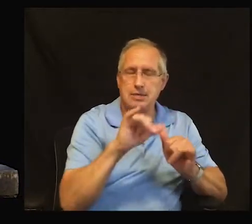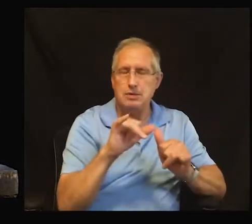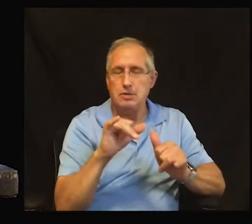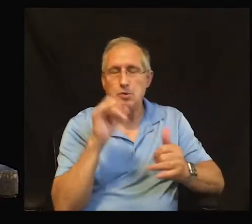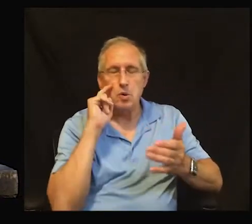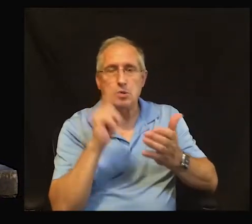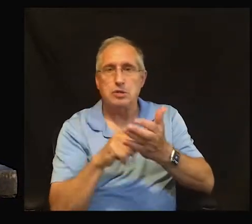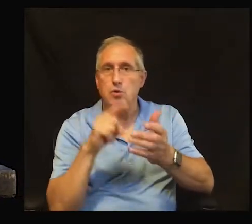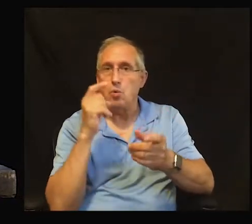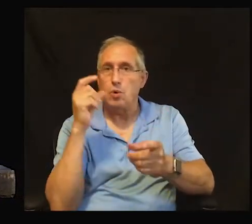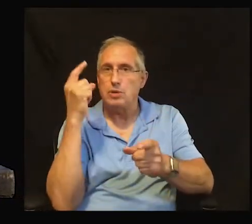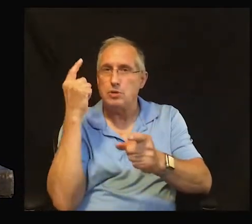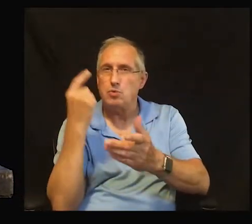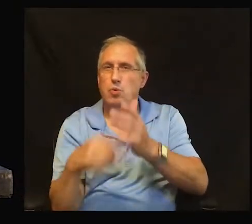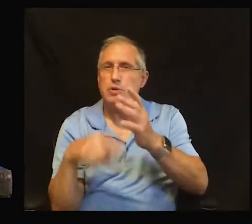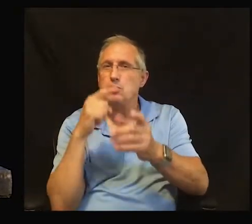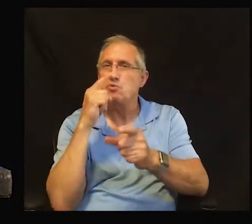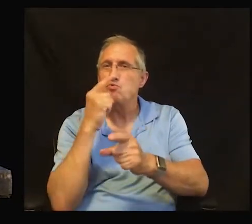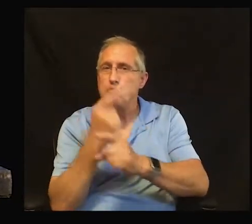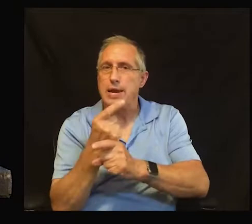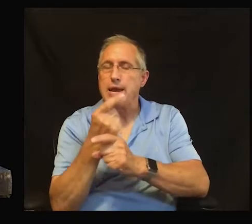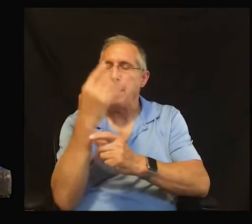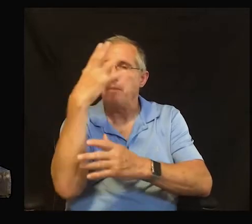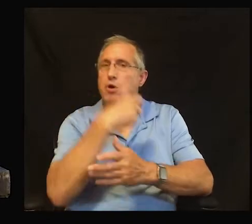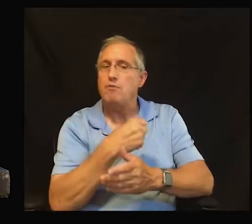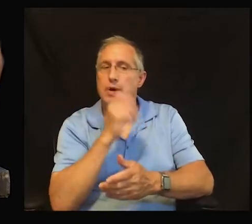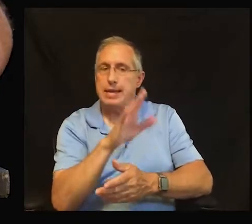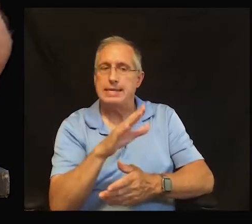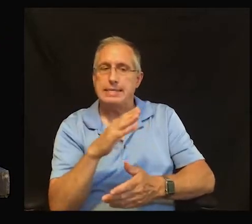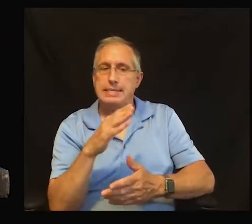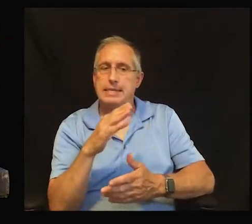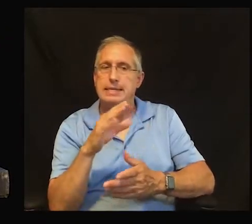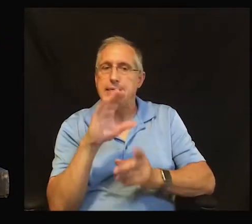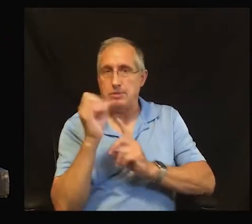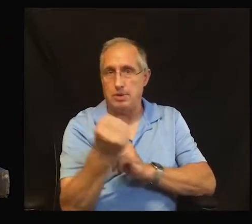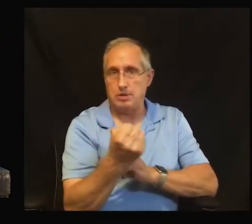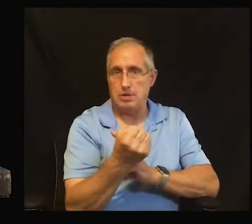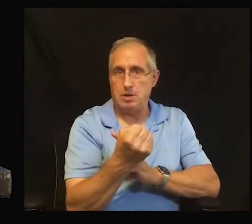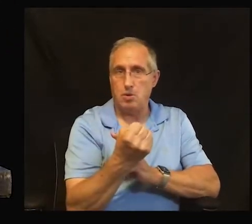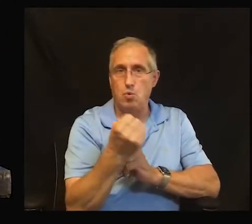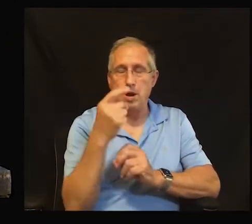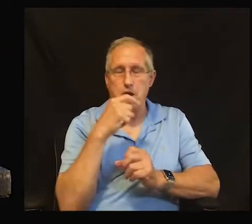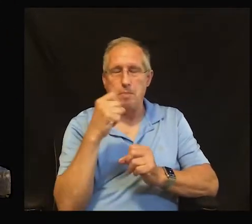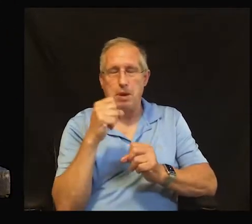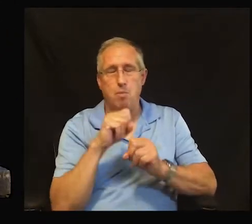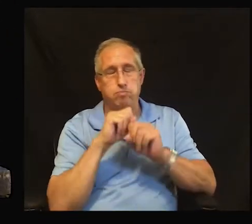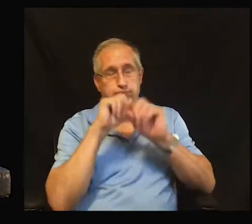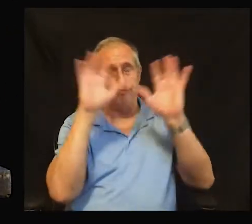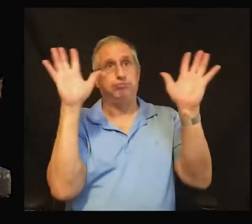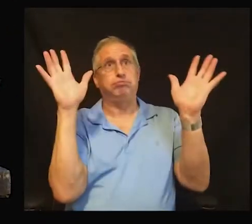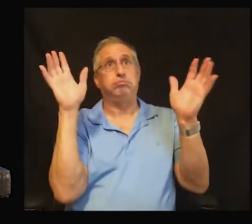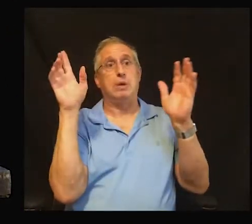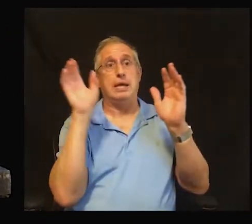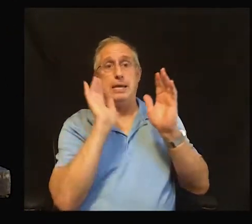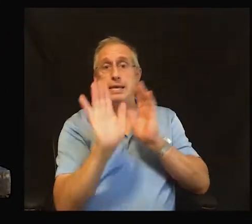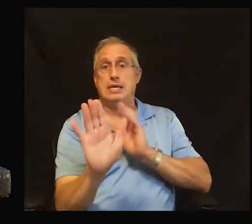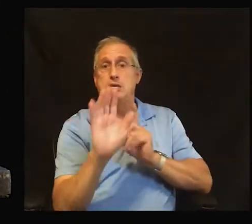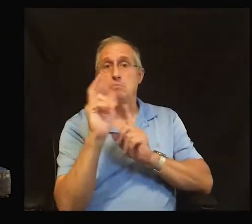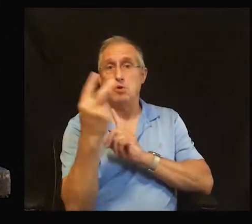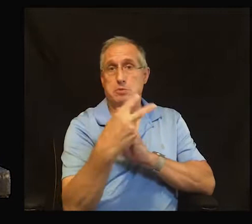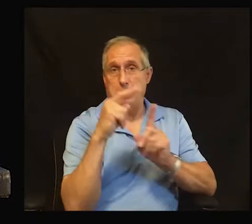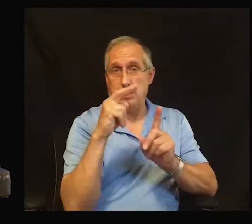what's right, what's beautiful about what he's going through. We're going to be blown away by Paul's perspective in the midst